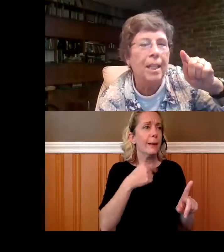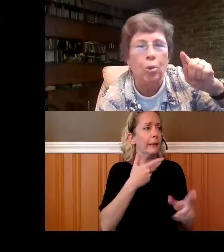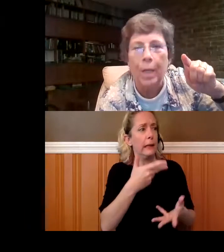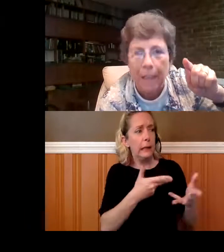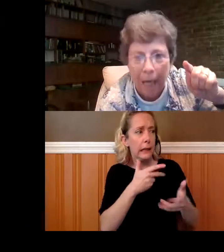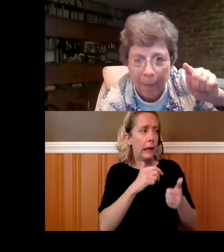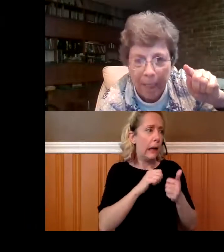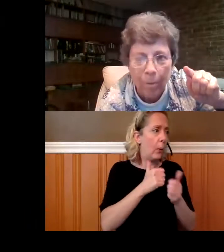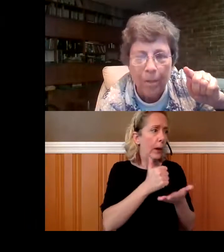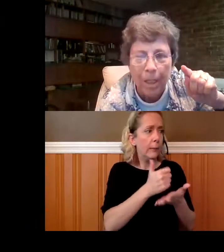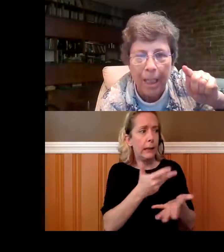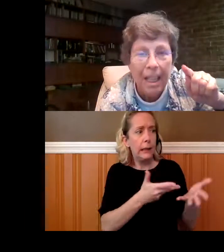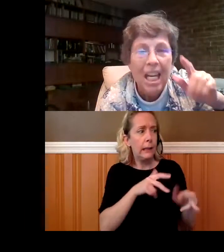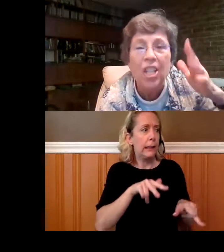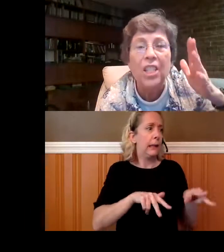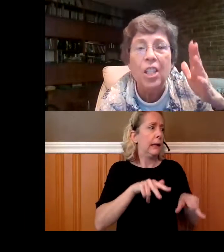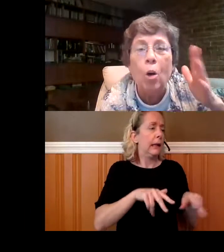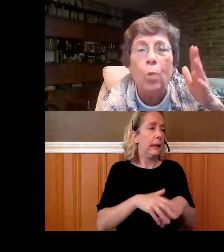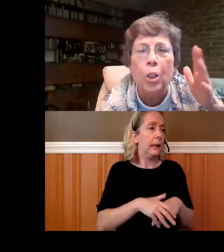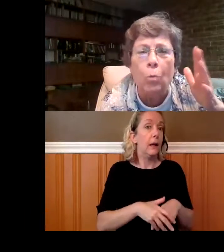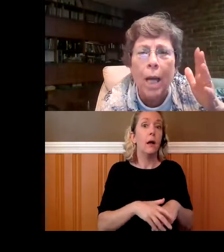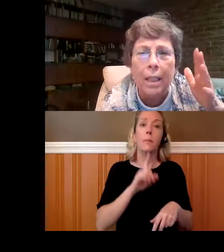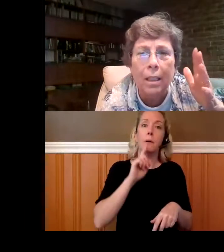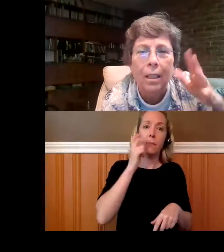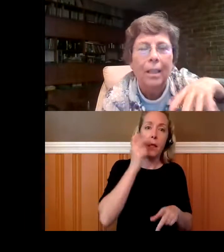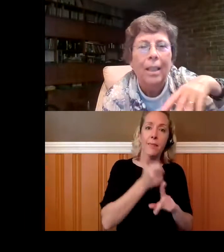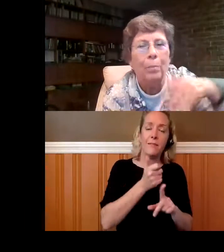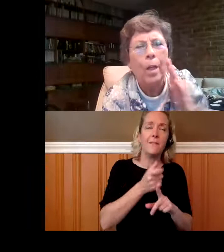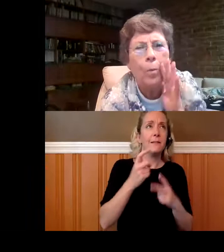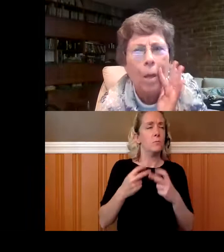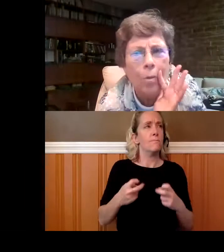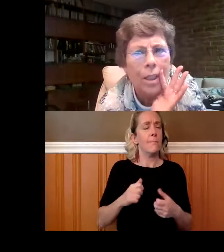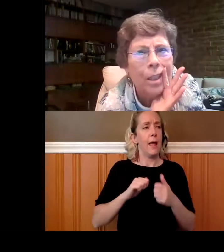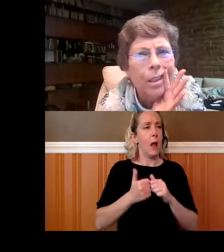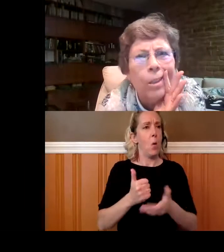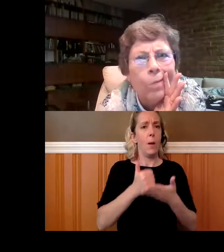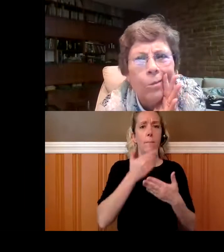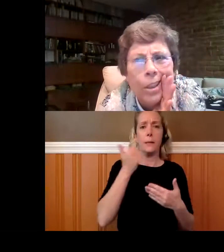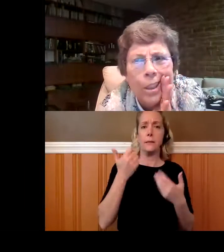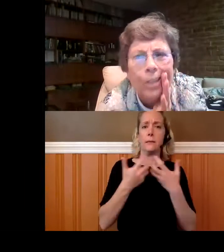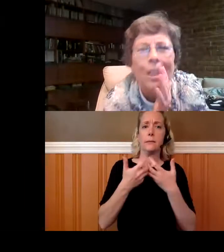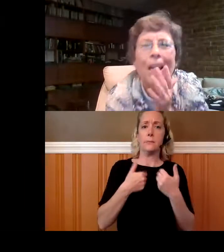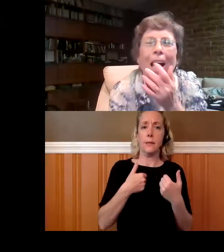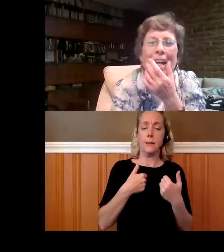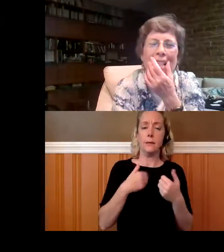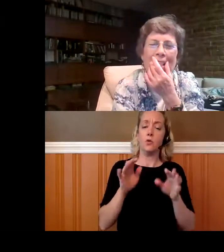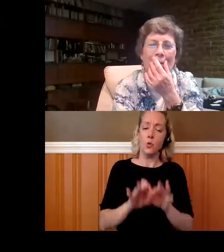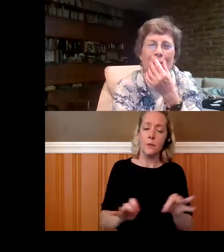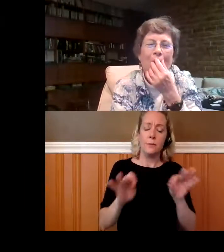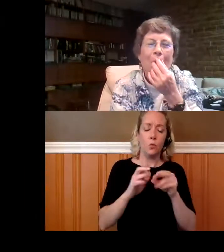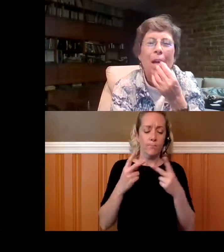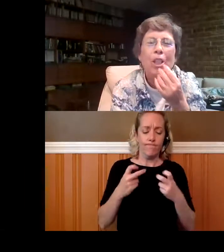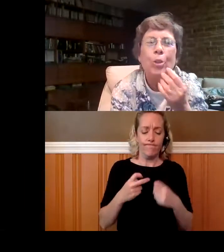wanted. And part of the problem was he didn't know what he wanted either. So make sure that you know what you need, and then how